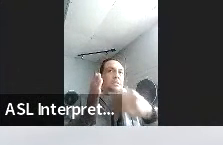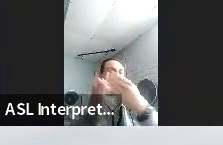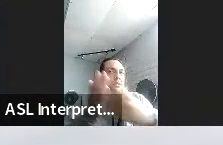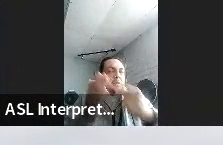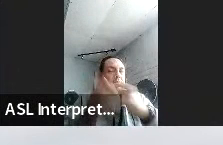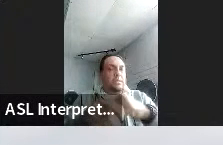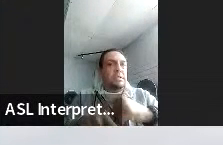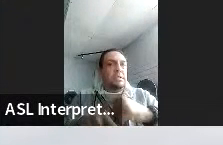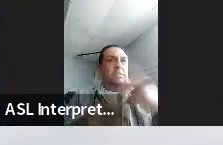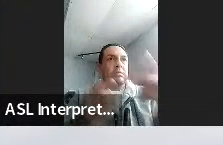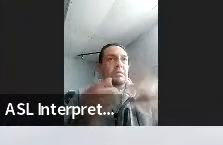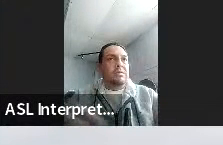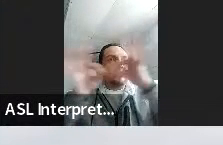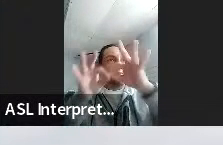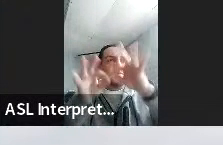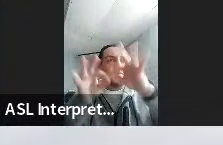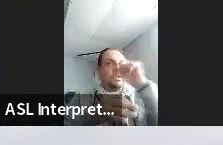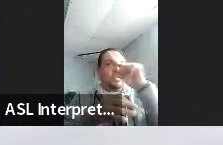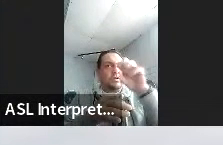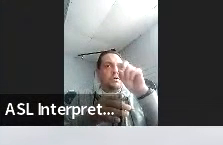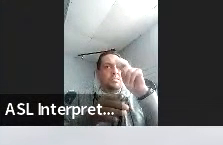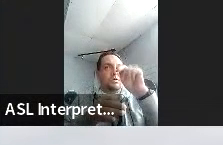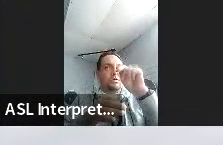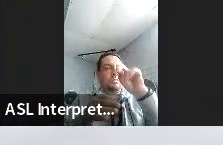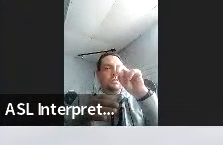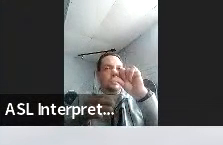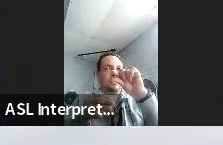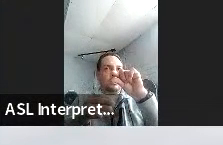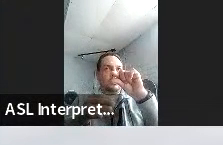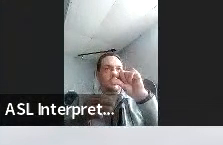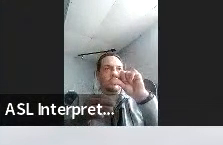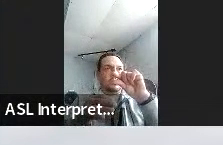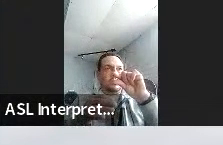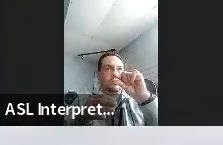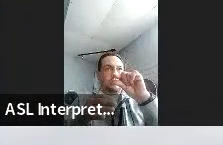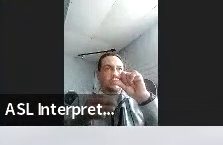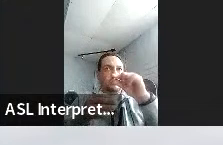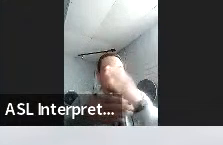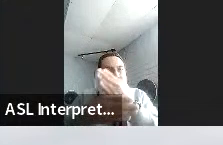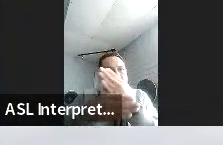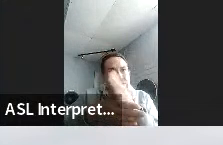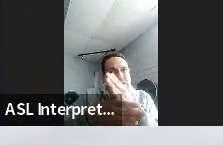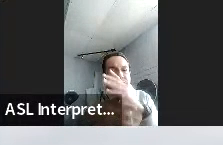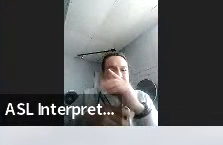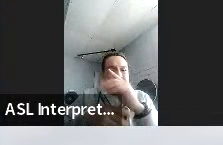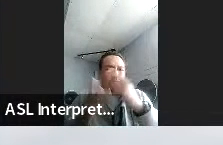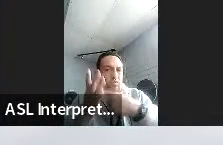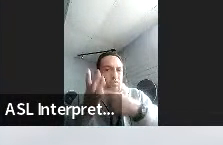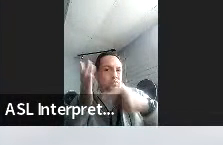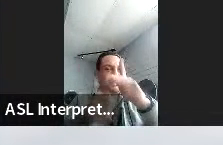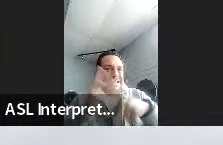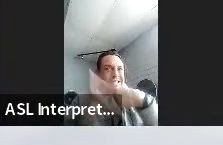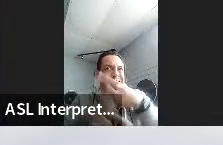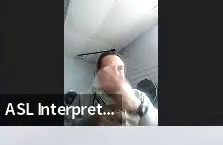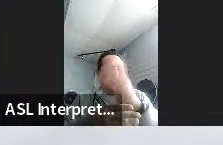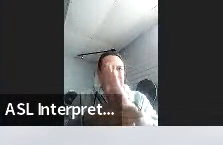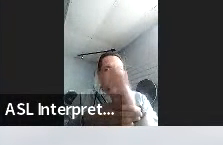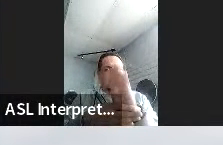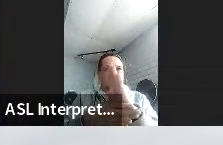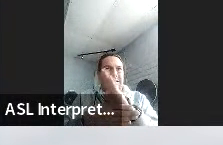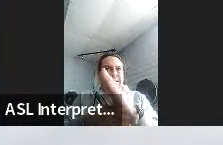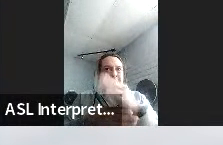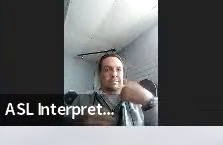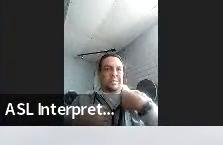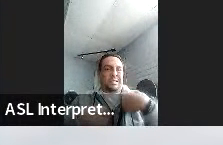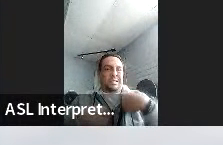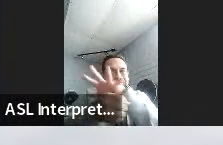zoning also sometimes makes some arbitrary distinctions between what kinds of businesses can be allowed to be in each kind of district. So